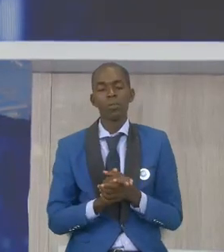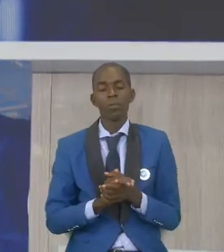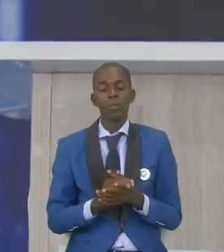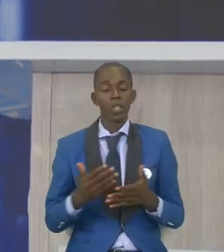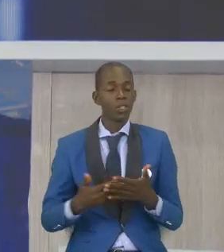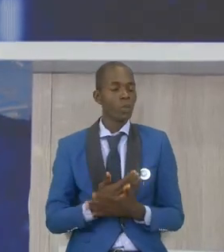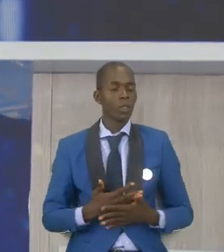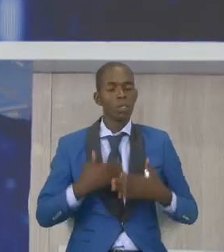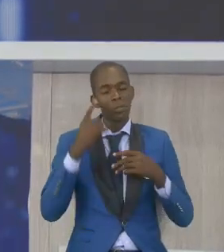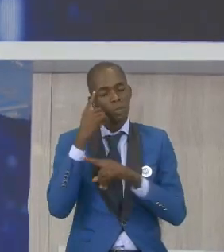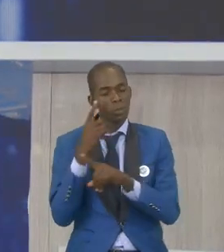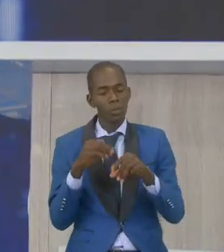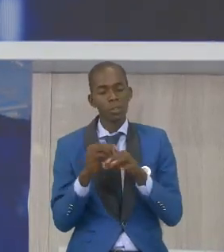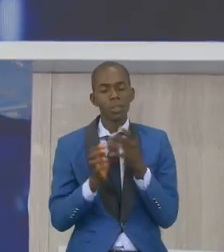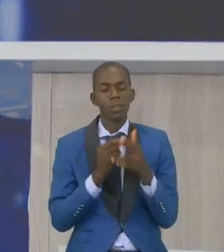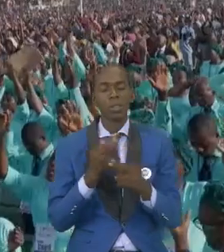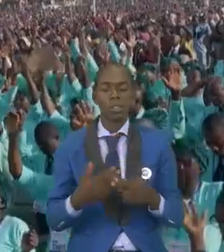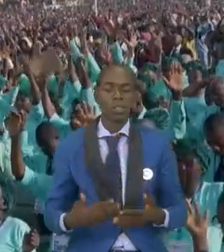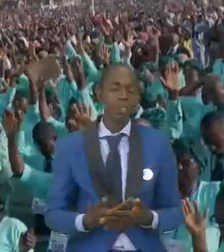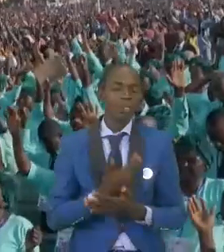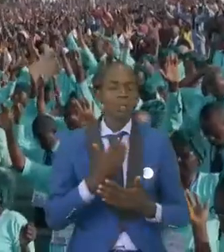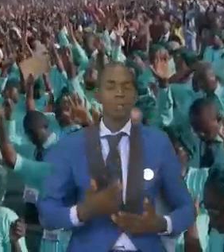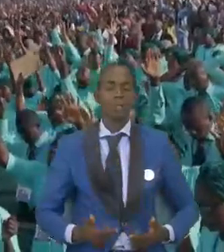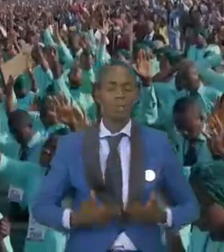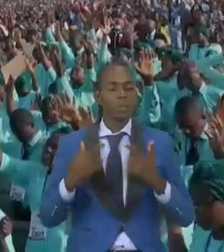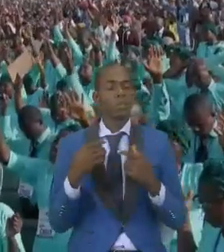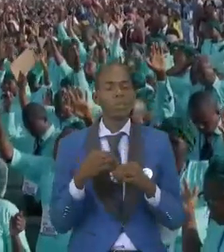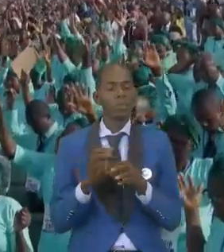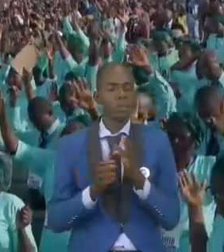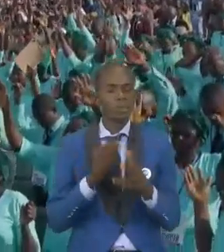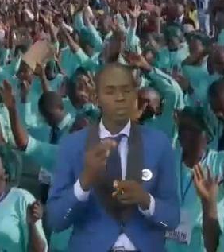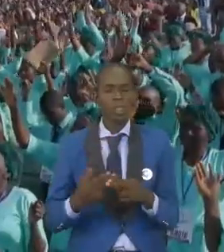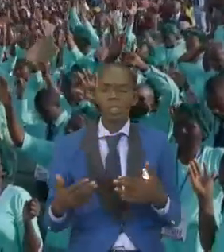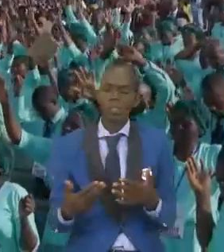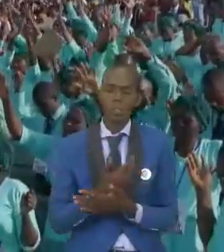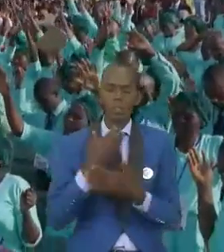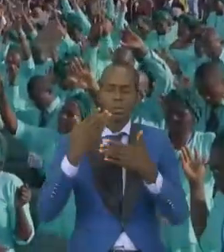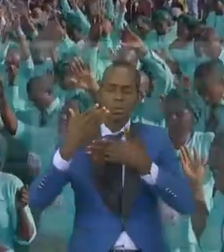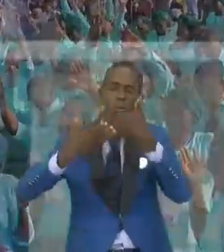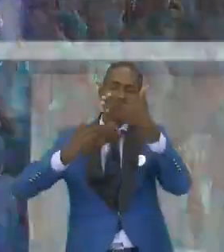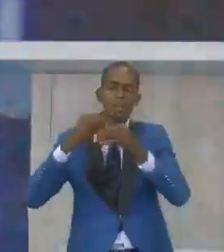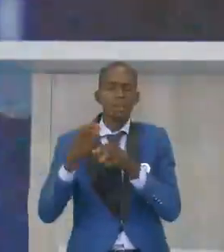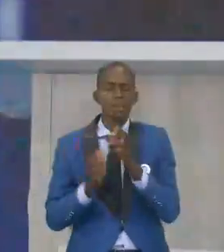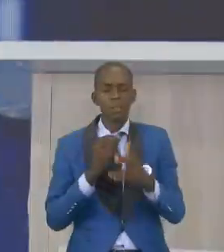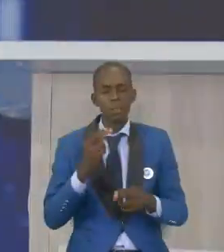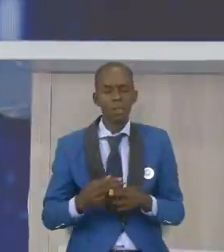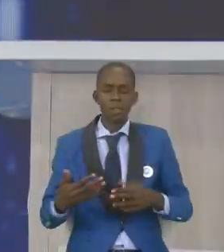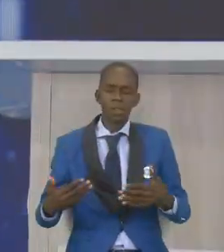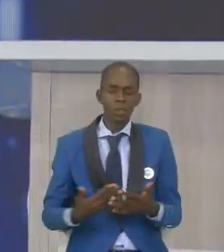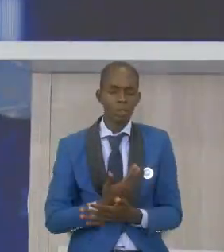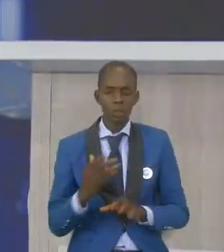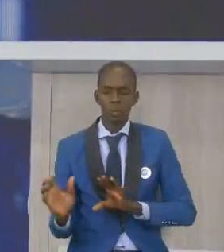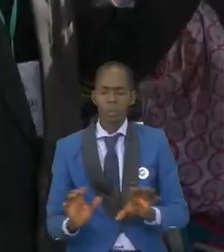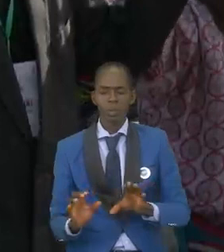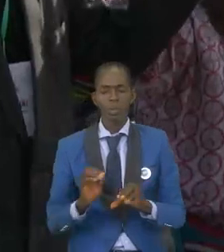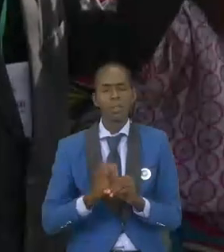life. New release. New progress. A new performance in your